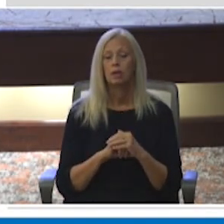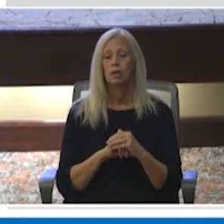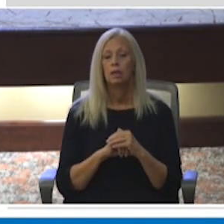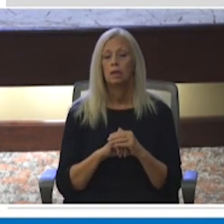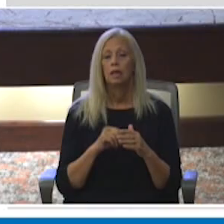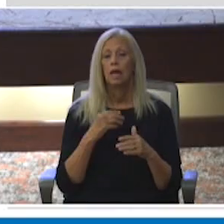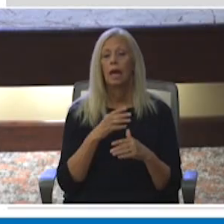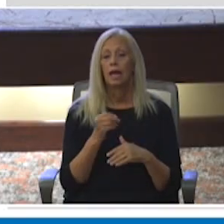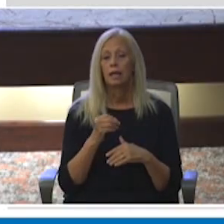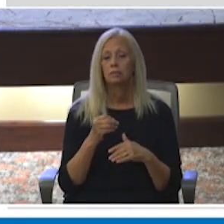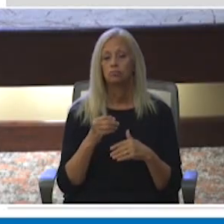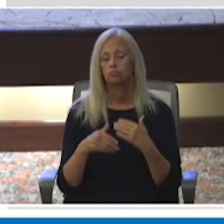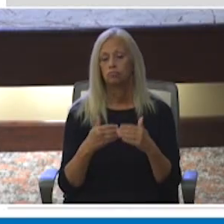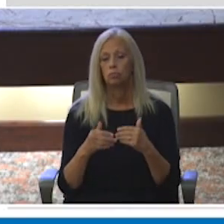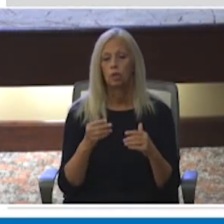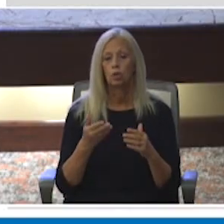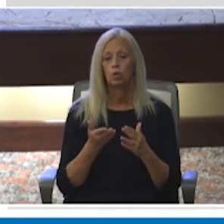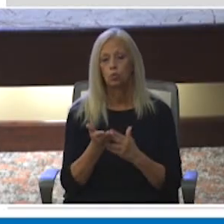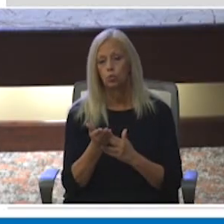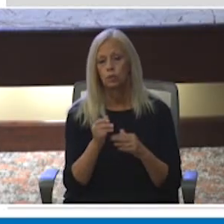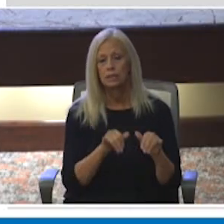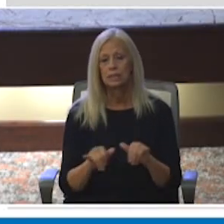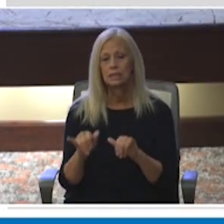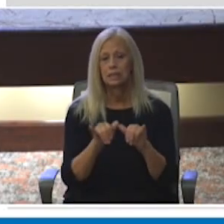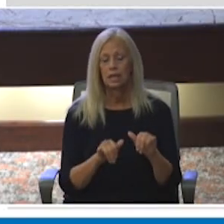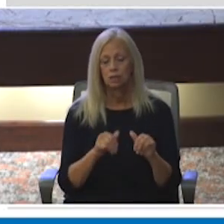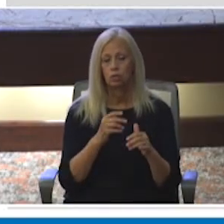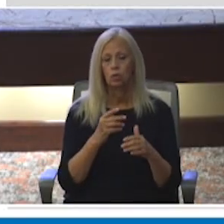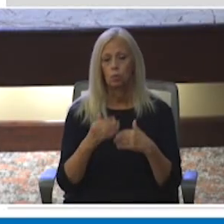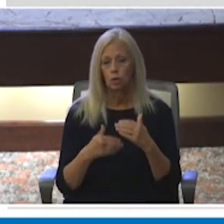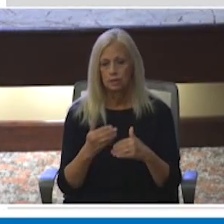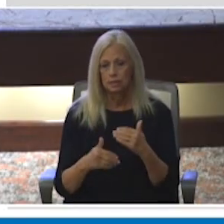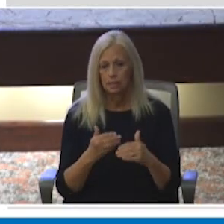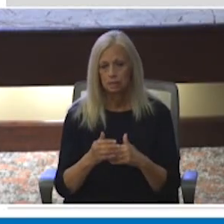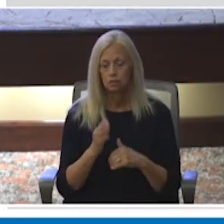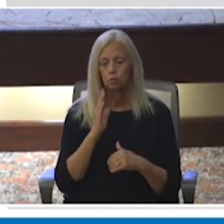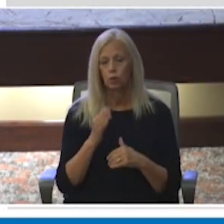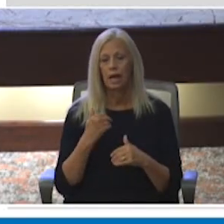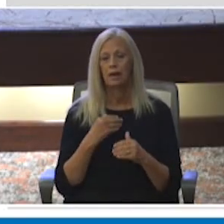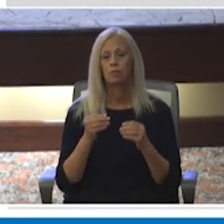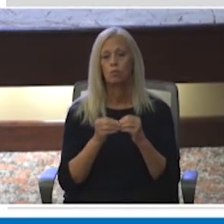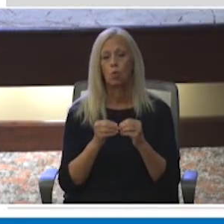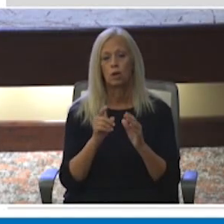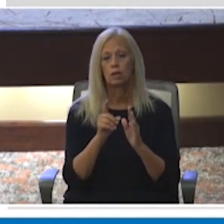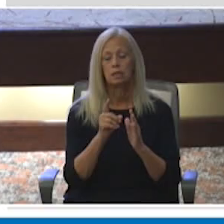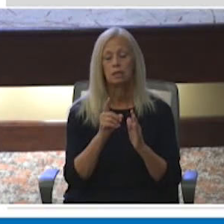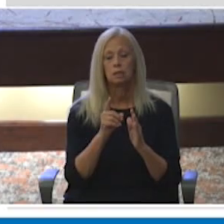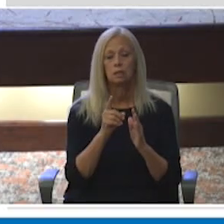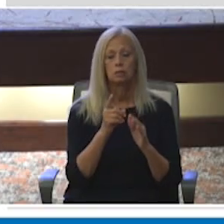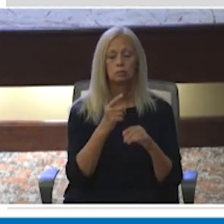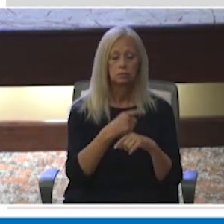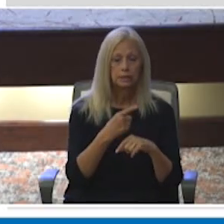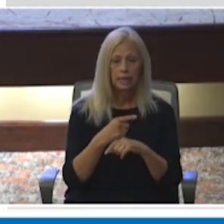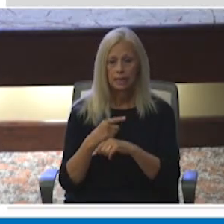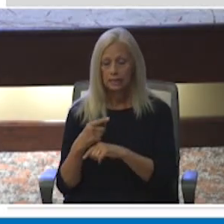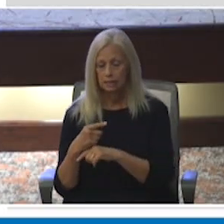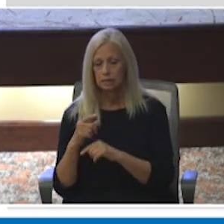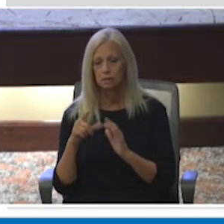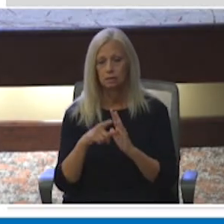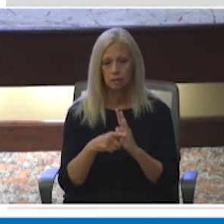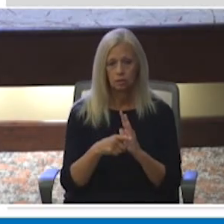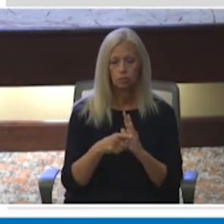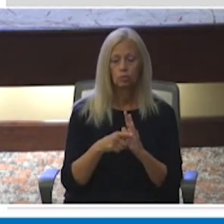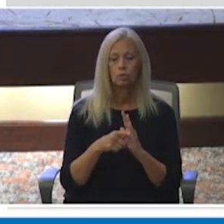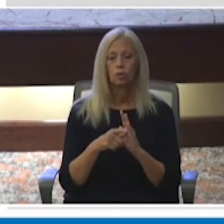through the standard ordinance adoption process. We'll have more details on the adoption dates at a later meeting, but we're aiming generally for